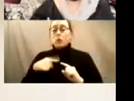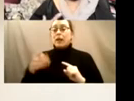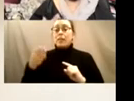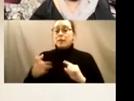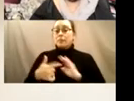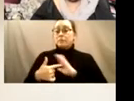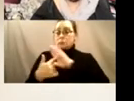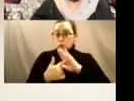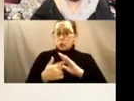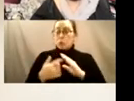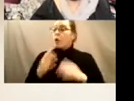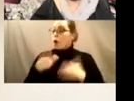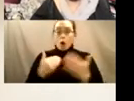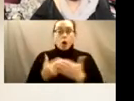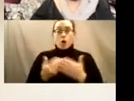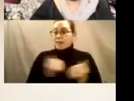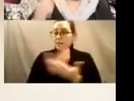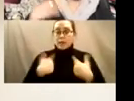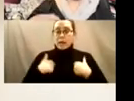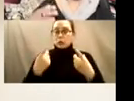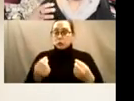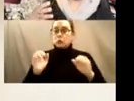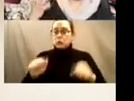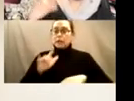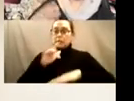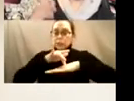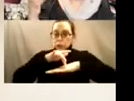exhibited, are touchable. And that